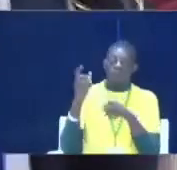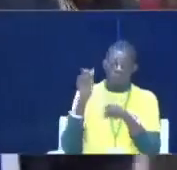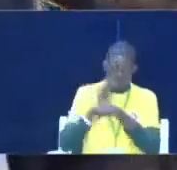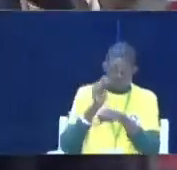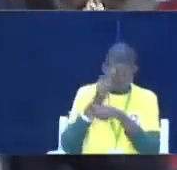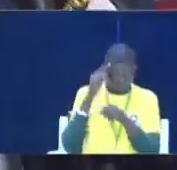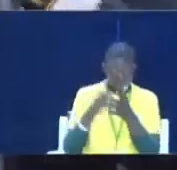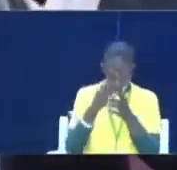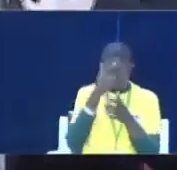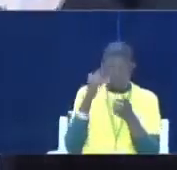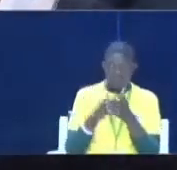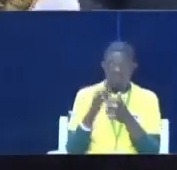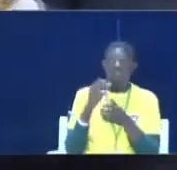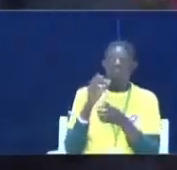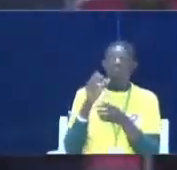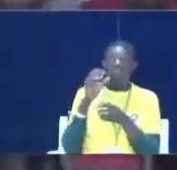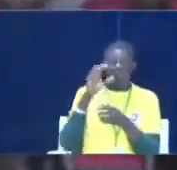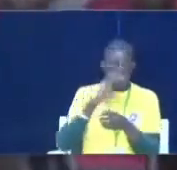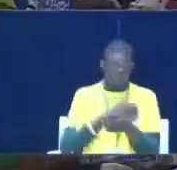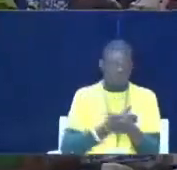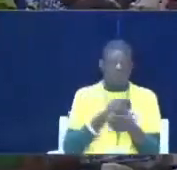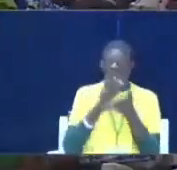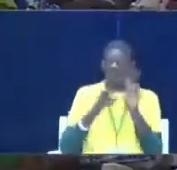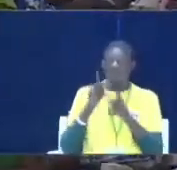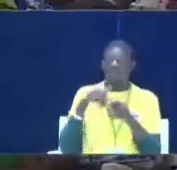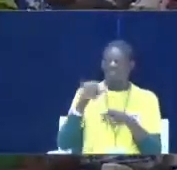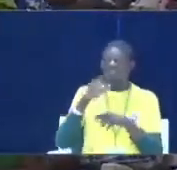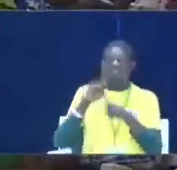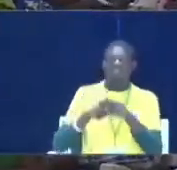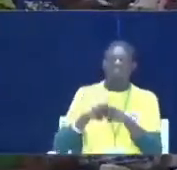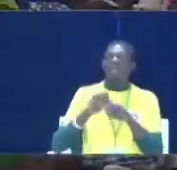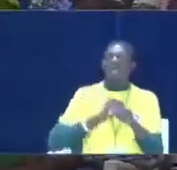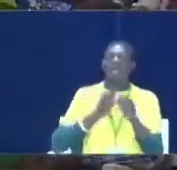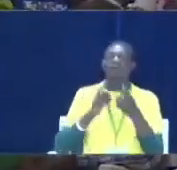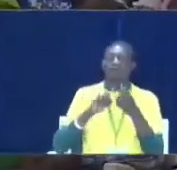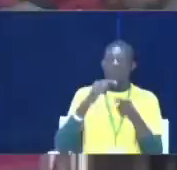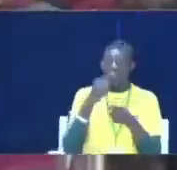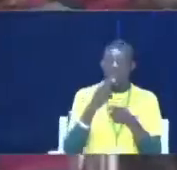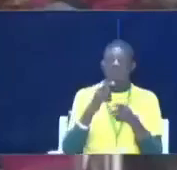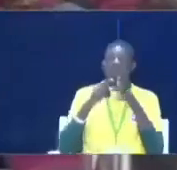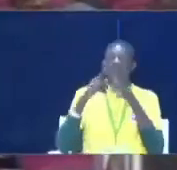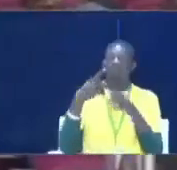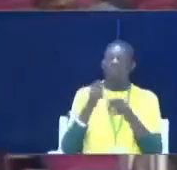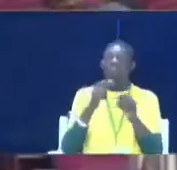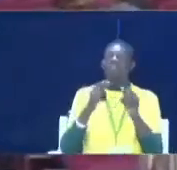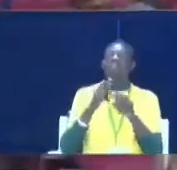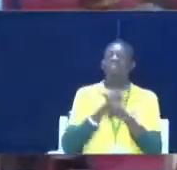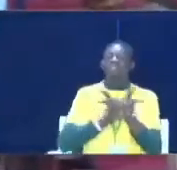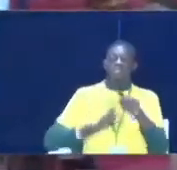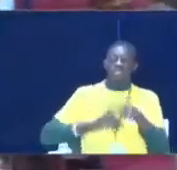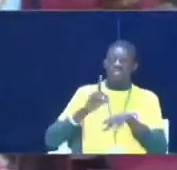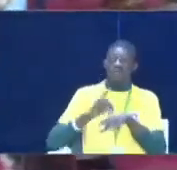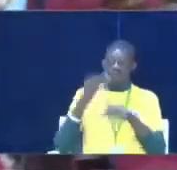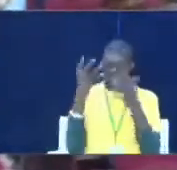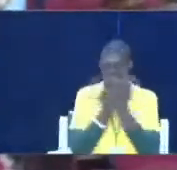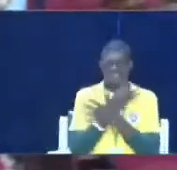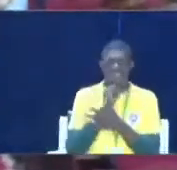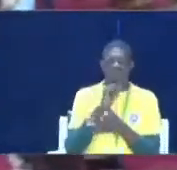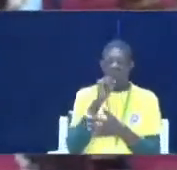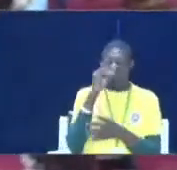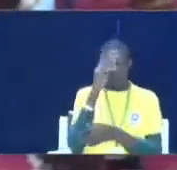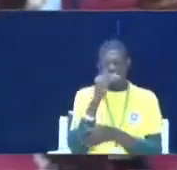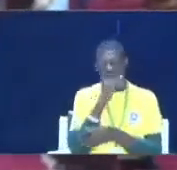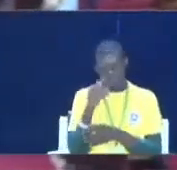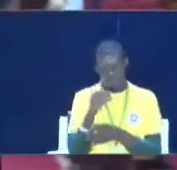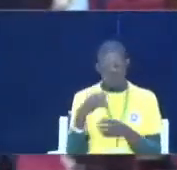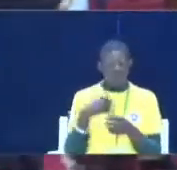because it is souls, some persons are still sitting down. I want to tell you, the kingdom of darkness is not sleeping. So we